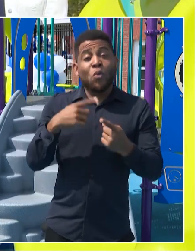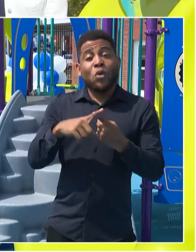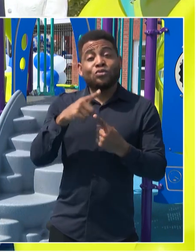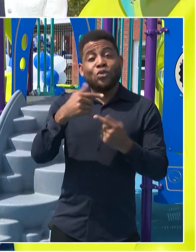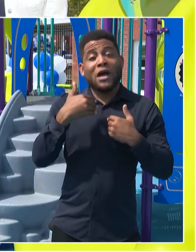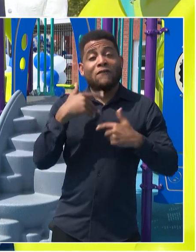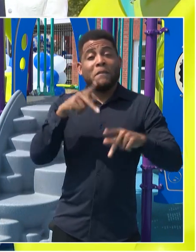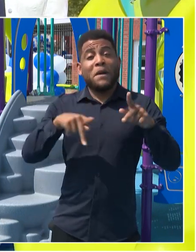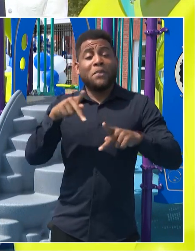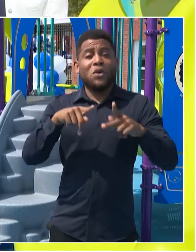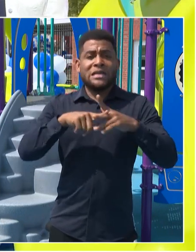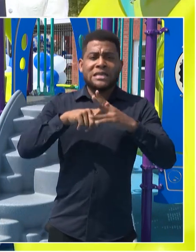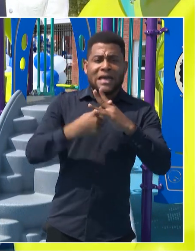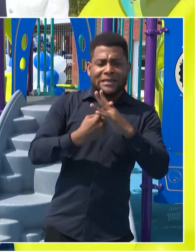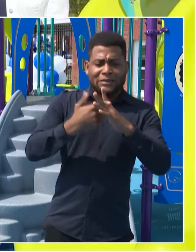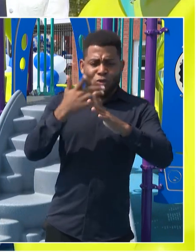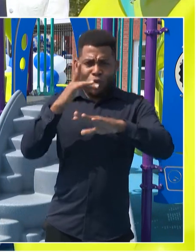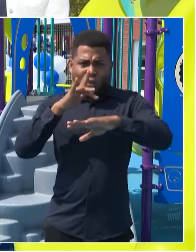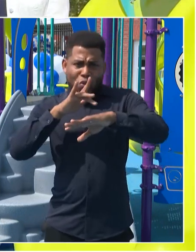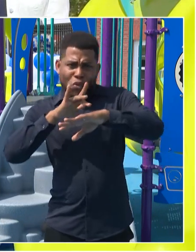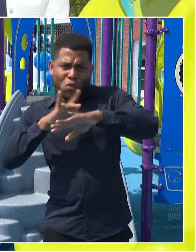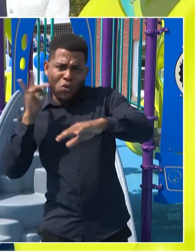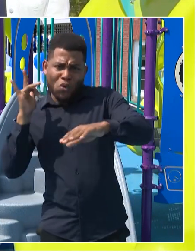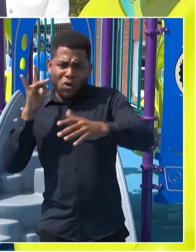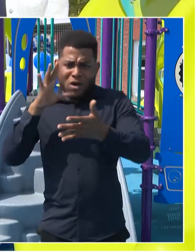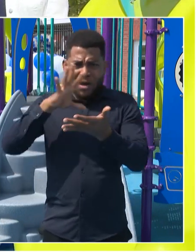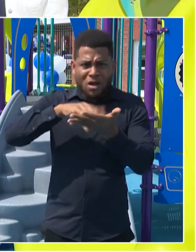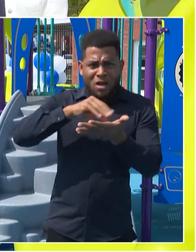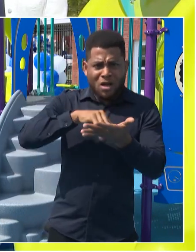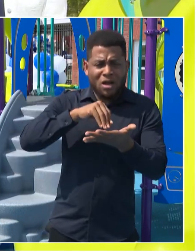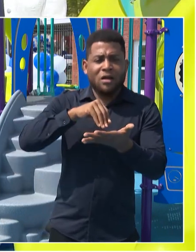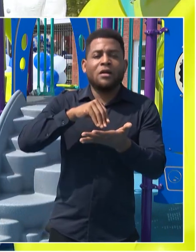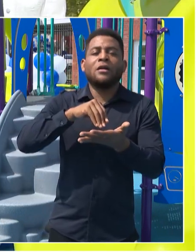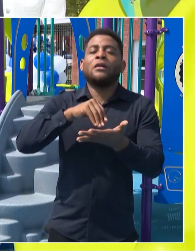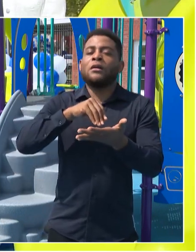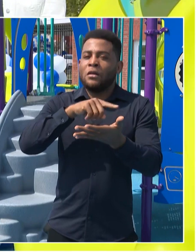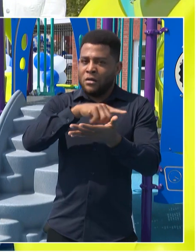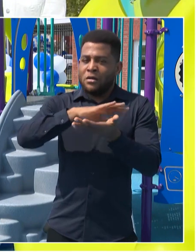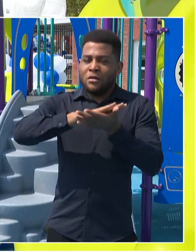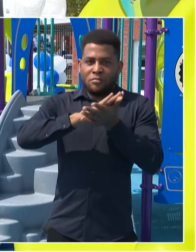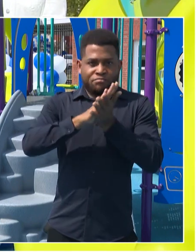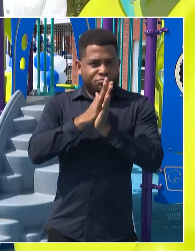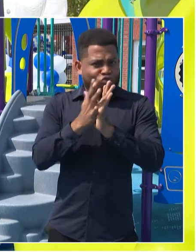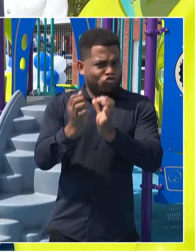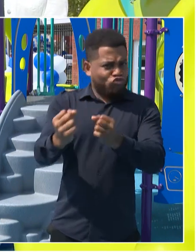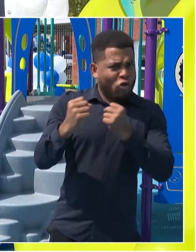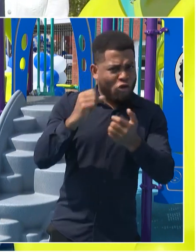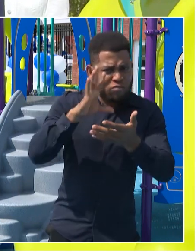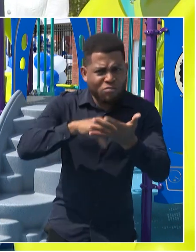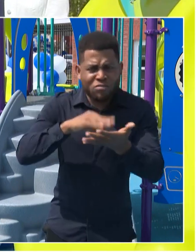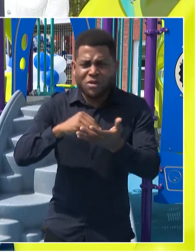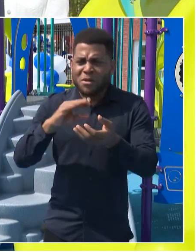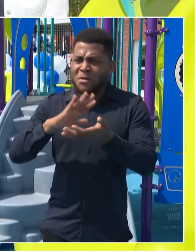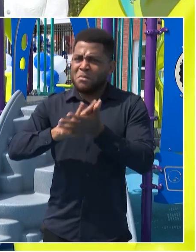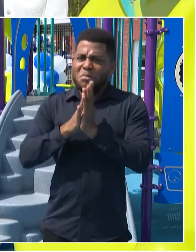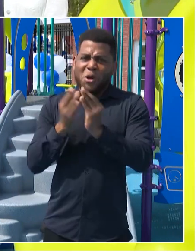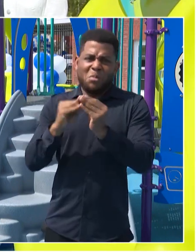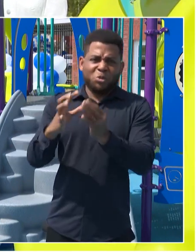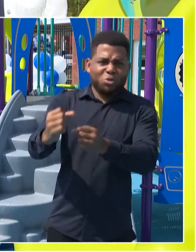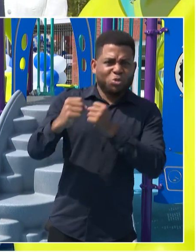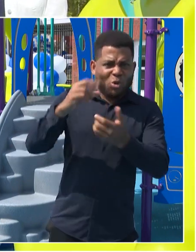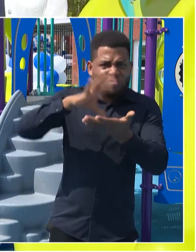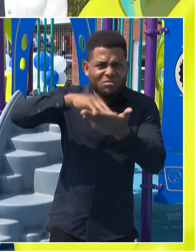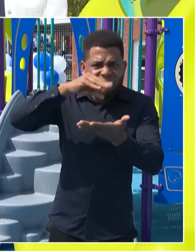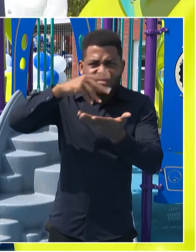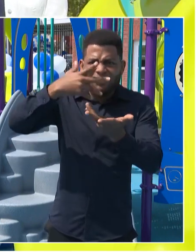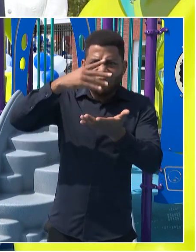early childhood education, they stay strong. As the mayor said, it's one of the reasons we see very promising results in our third grading reading